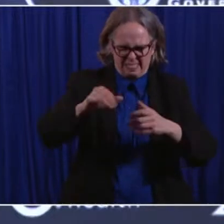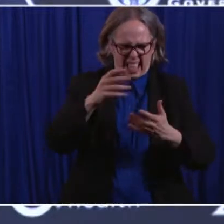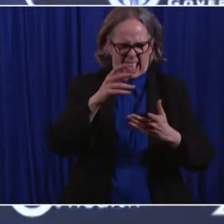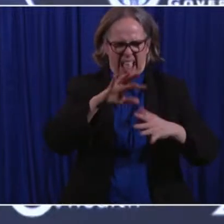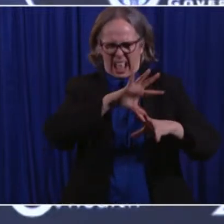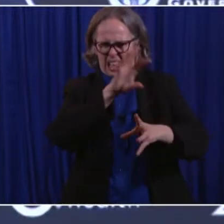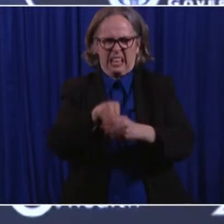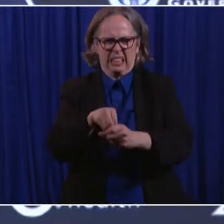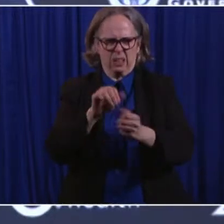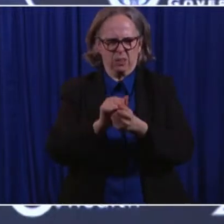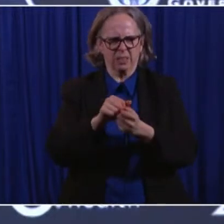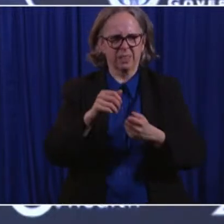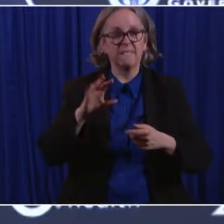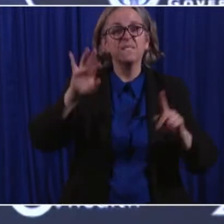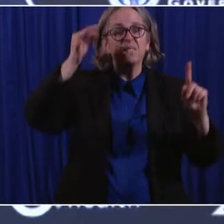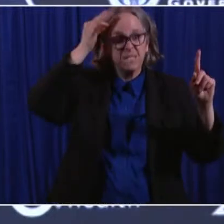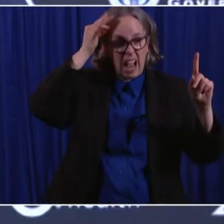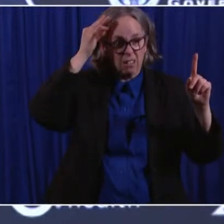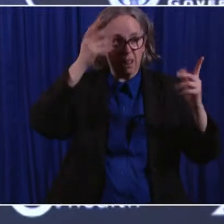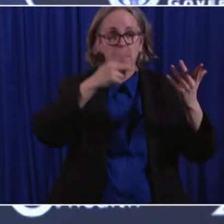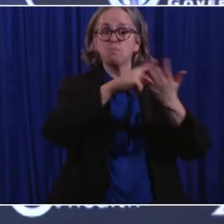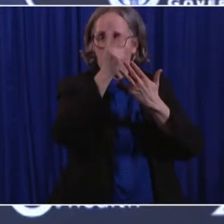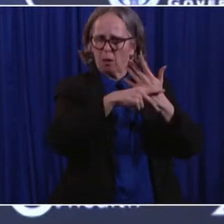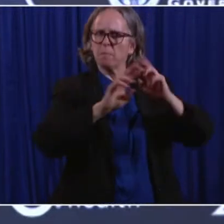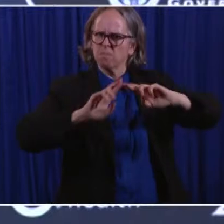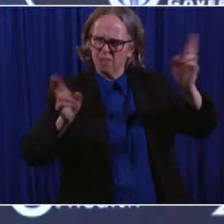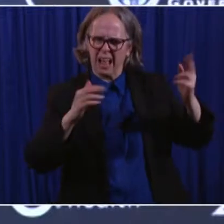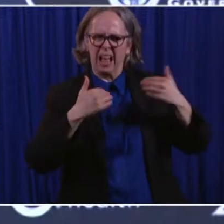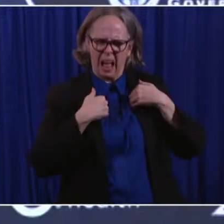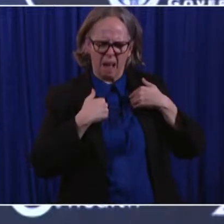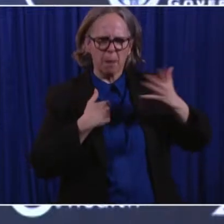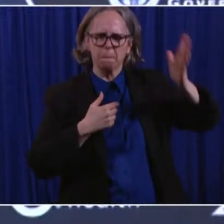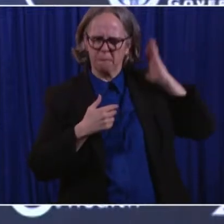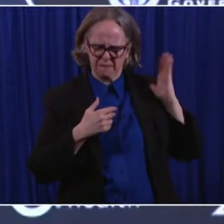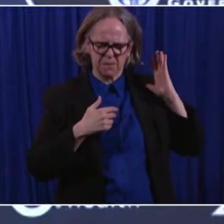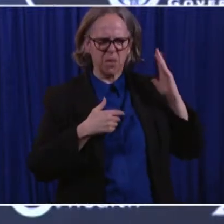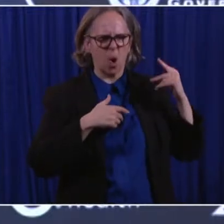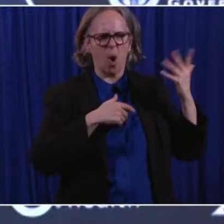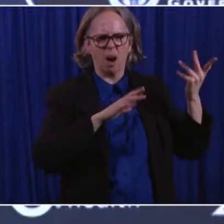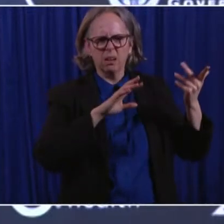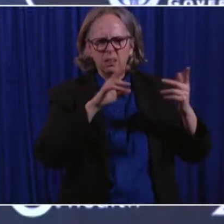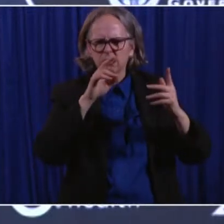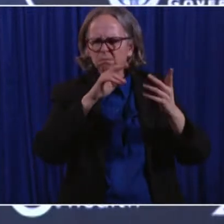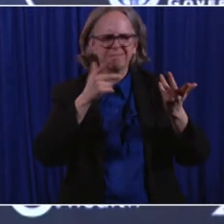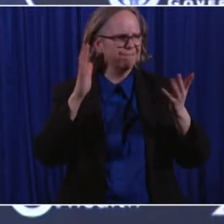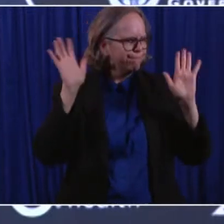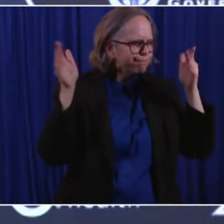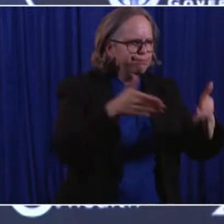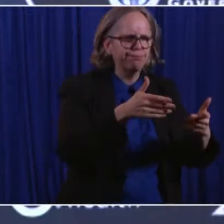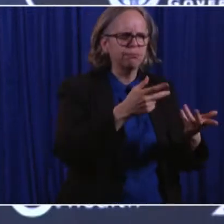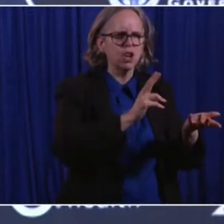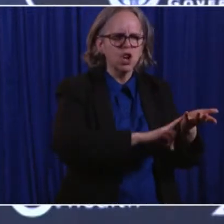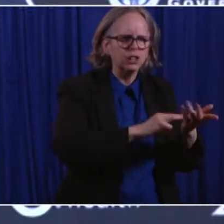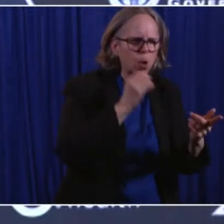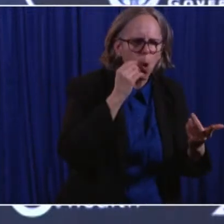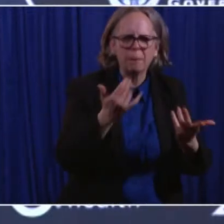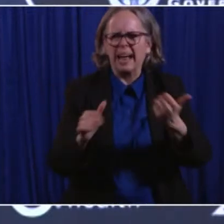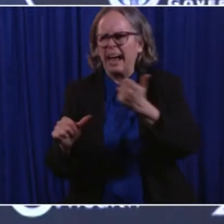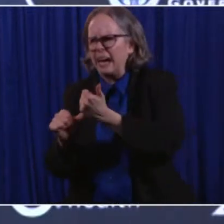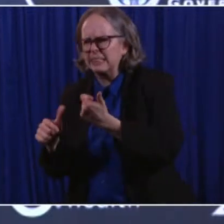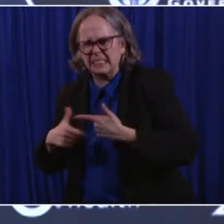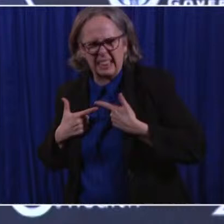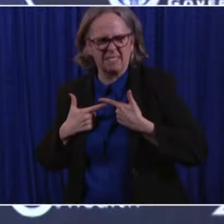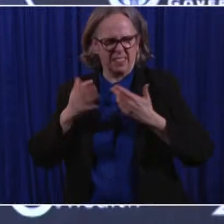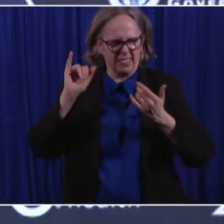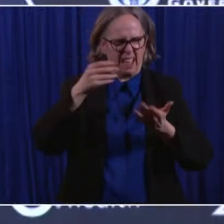funded program targeted nursing homes, assisted living, adult daycare, anybody that invested